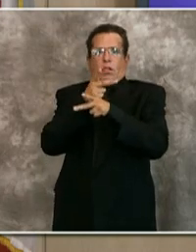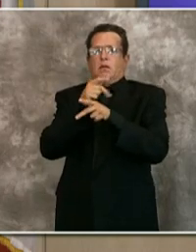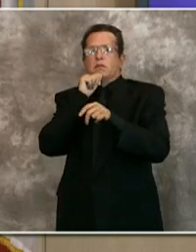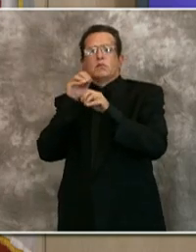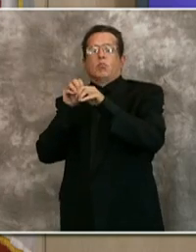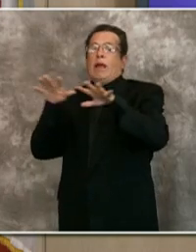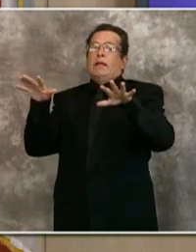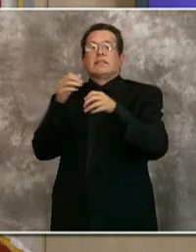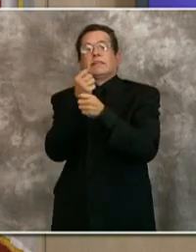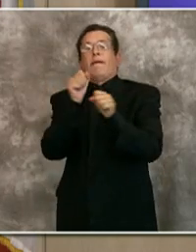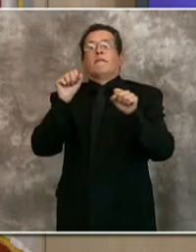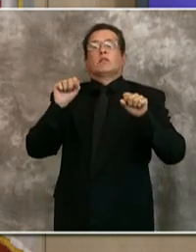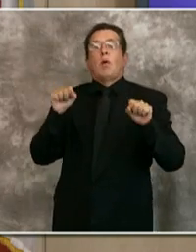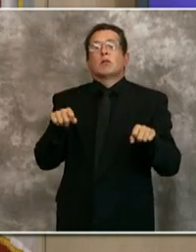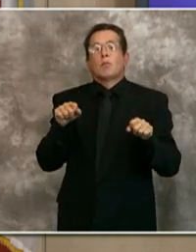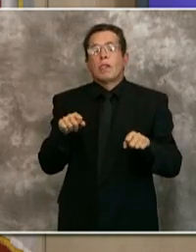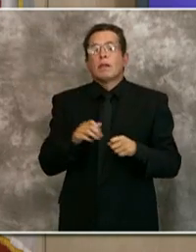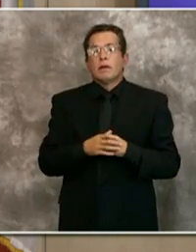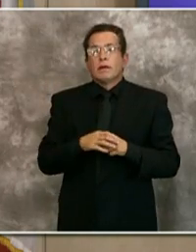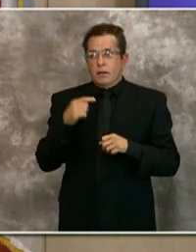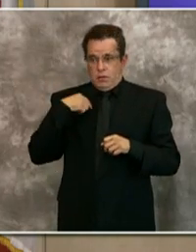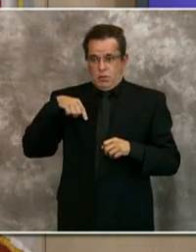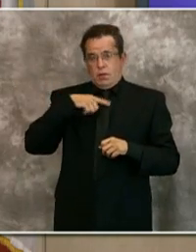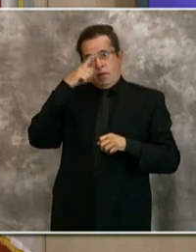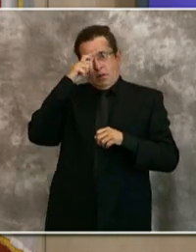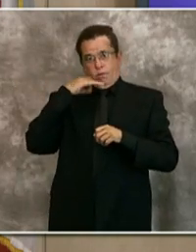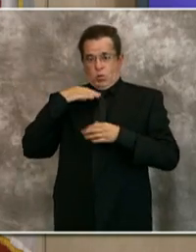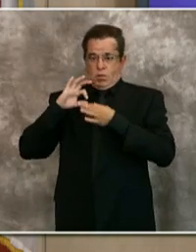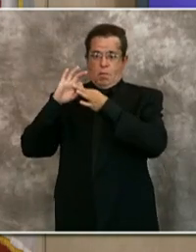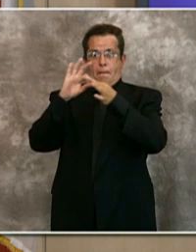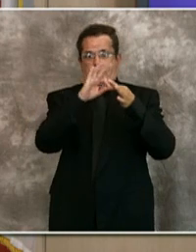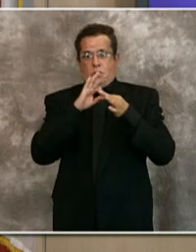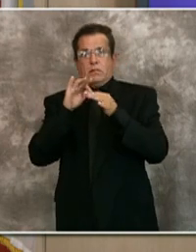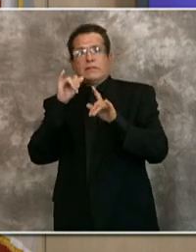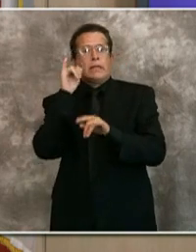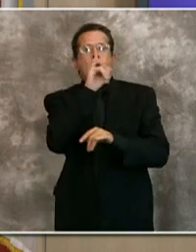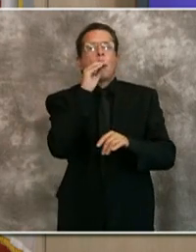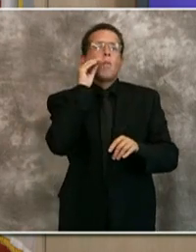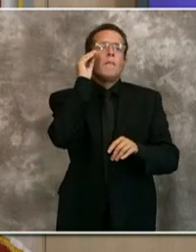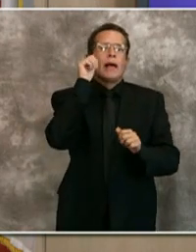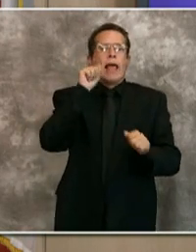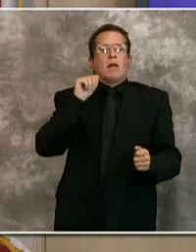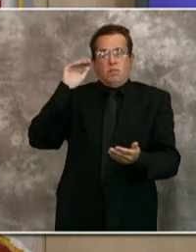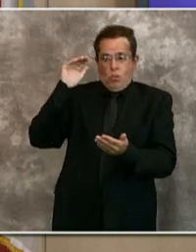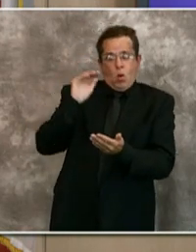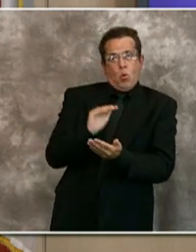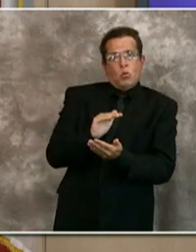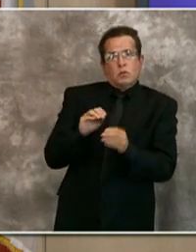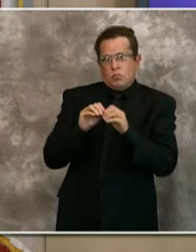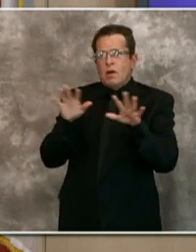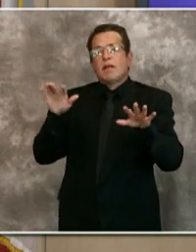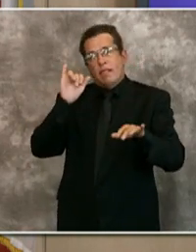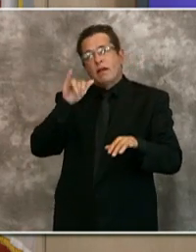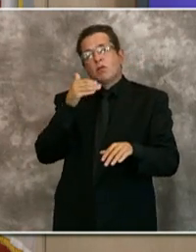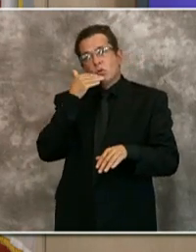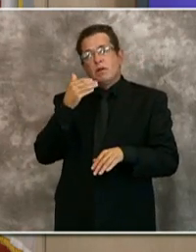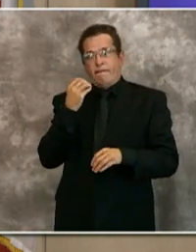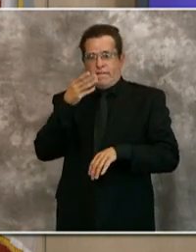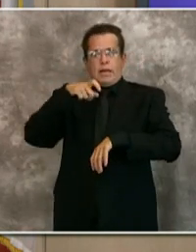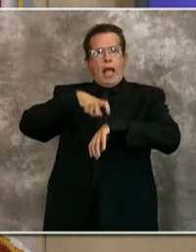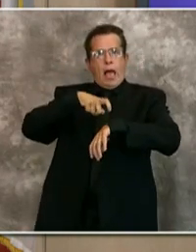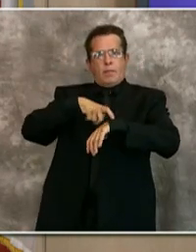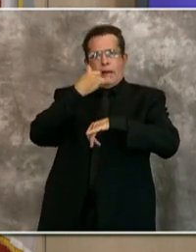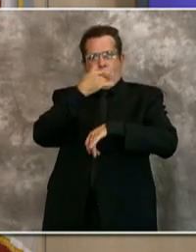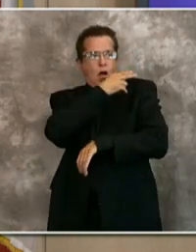possible. The operating assumption was if we came together and we stayed home, we could flatten the curve. That did give us time to increase our